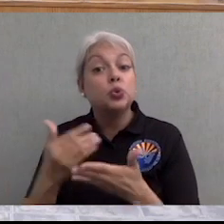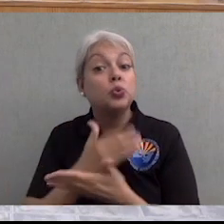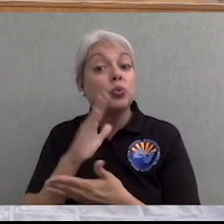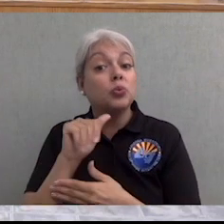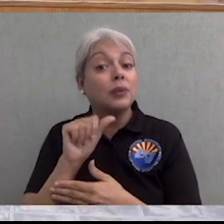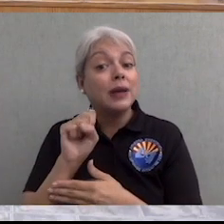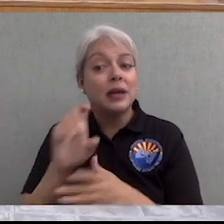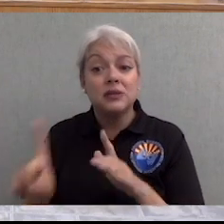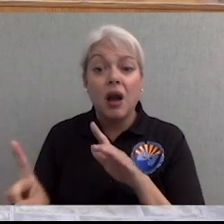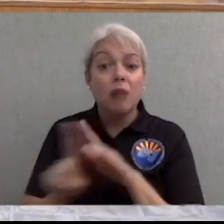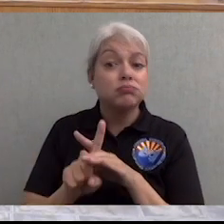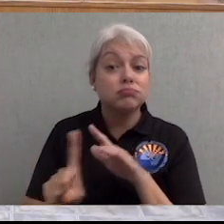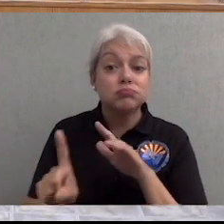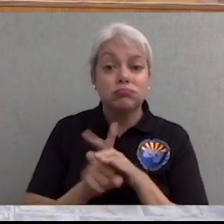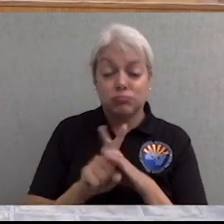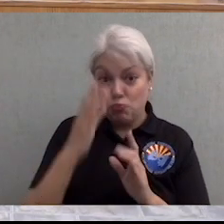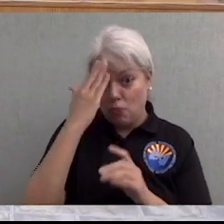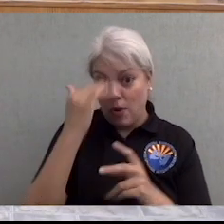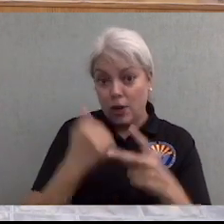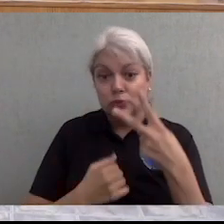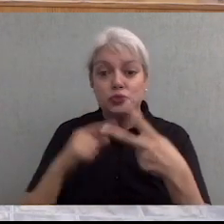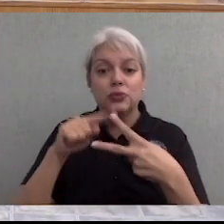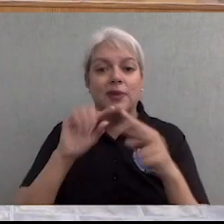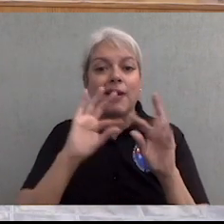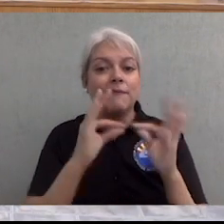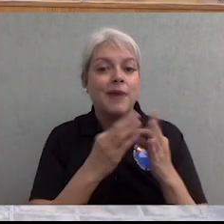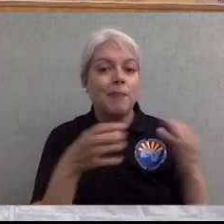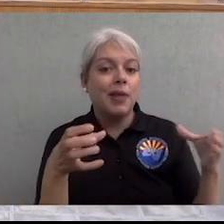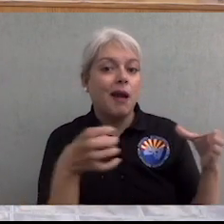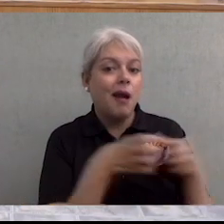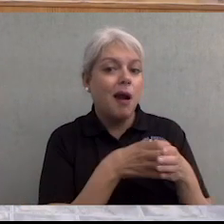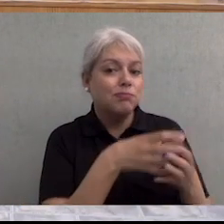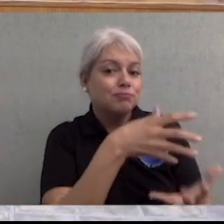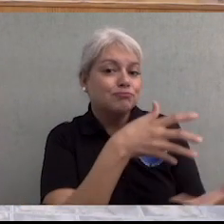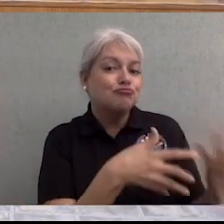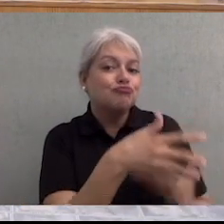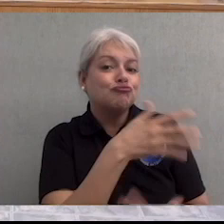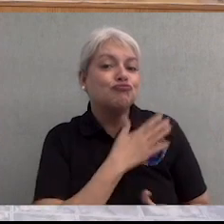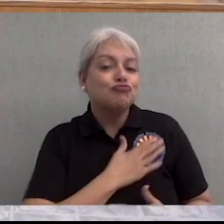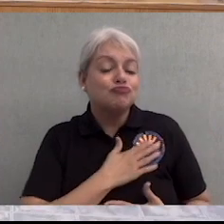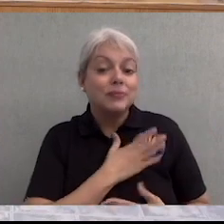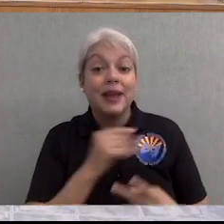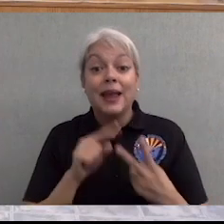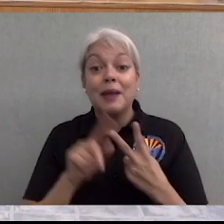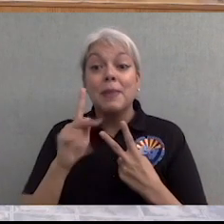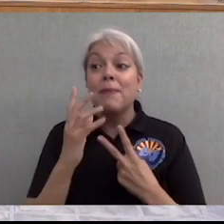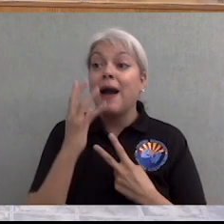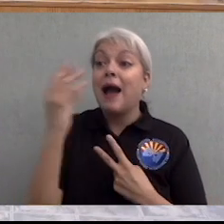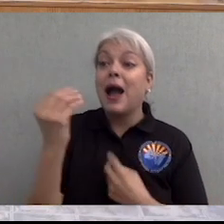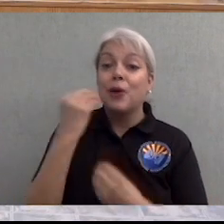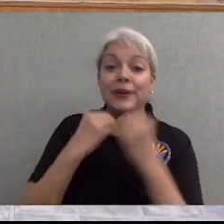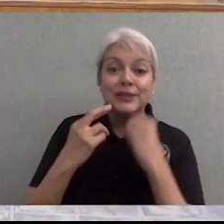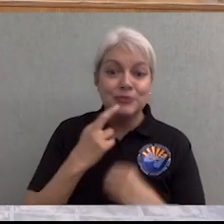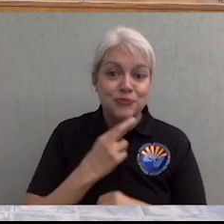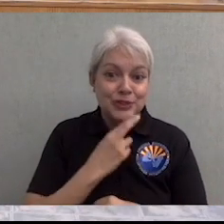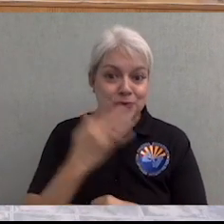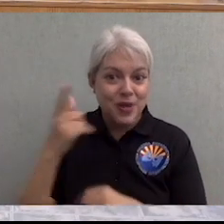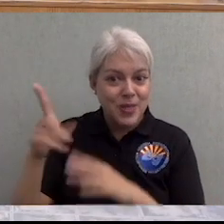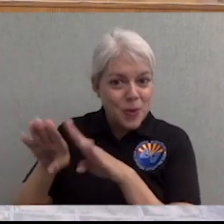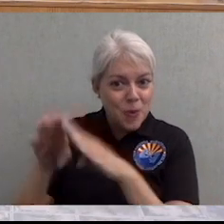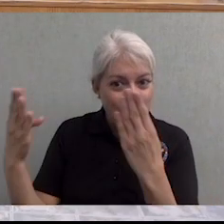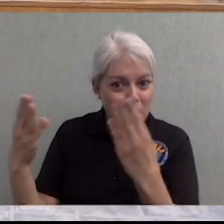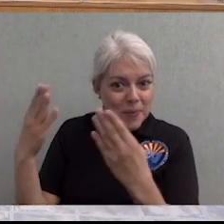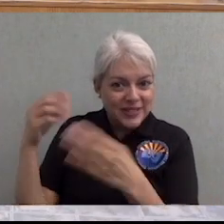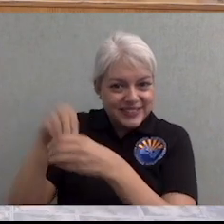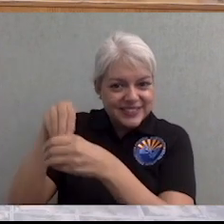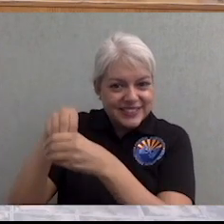One, family gatherings, and actually folks that are eating in restaurants that have now been opened. They actually, their data shows that